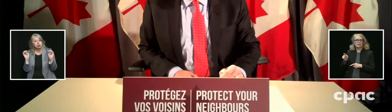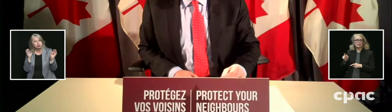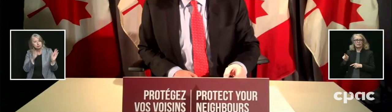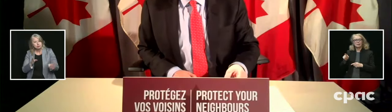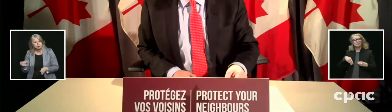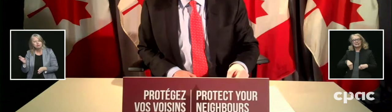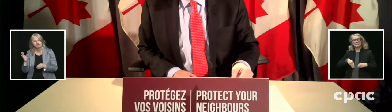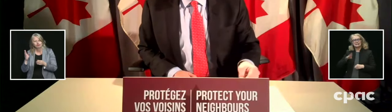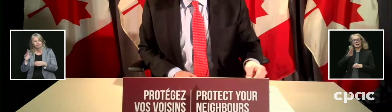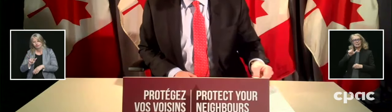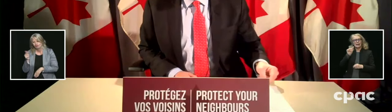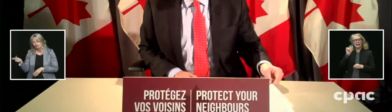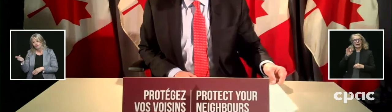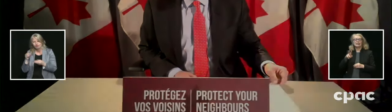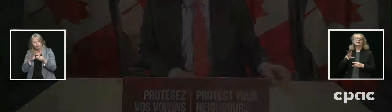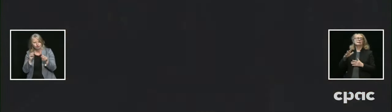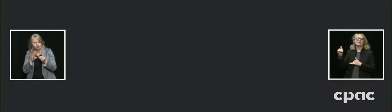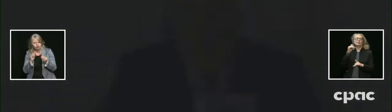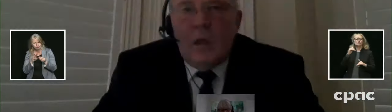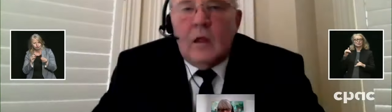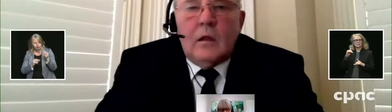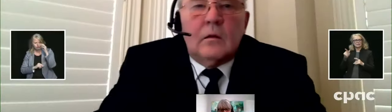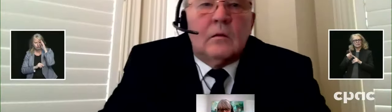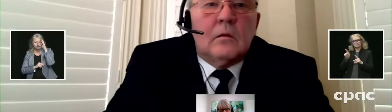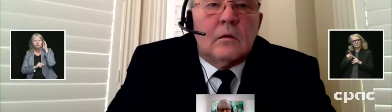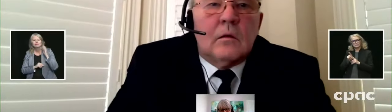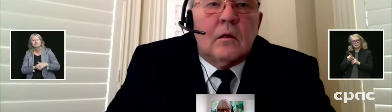to say a few words. Bill?